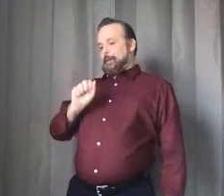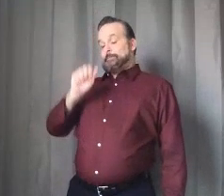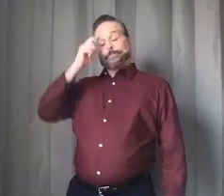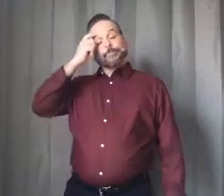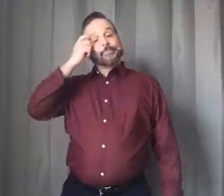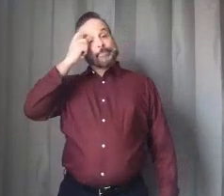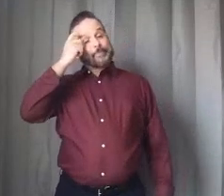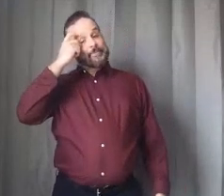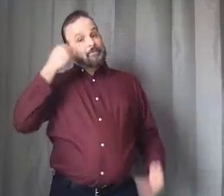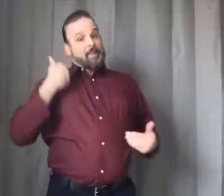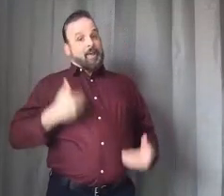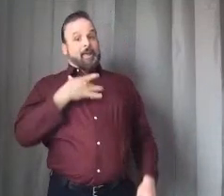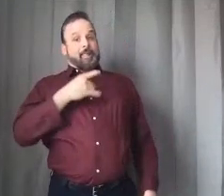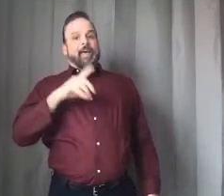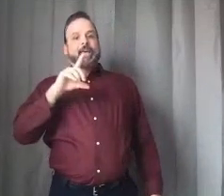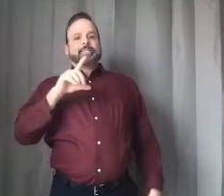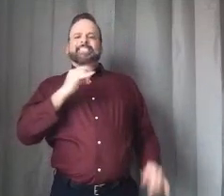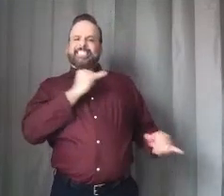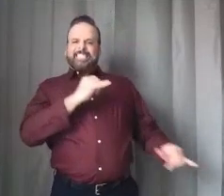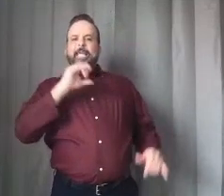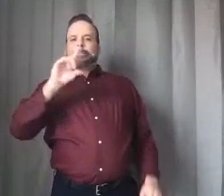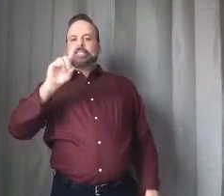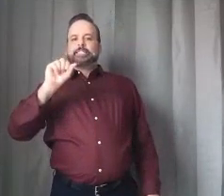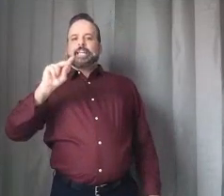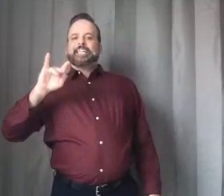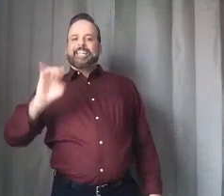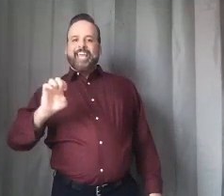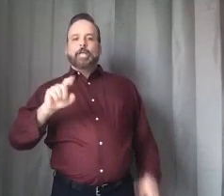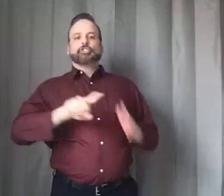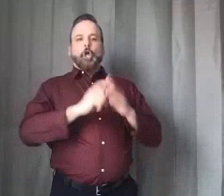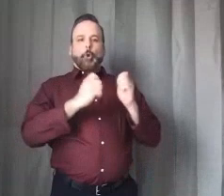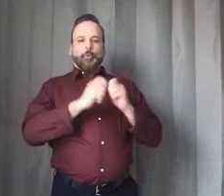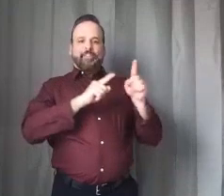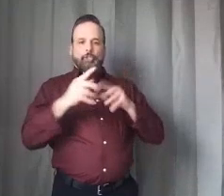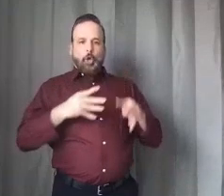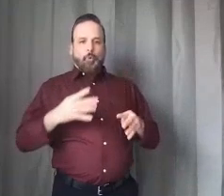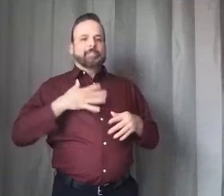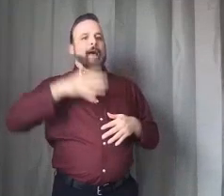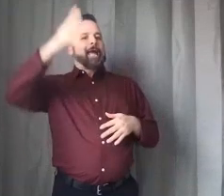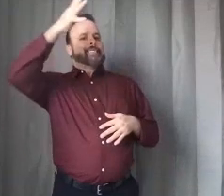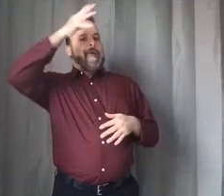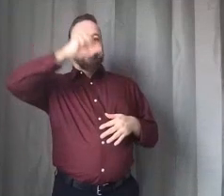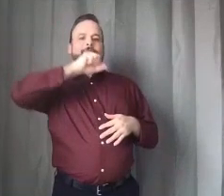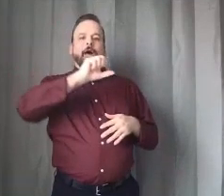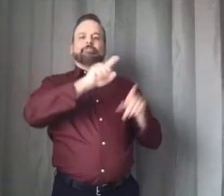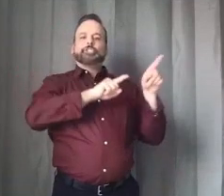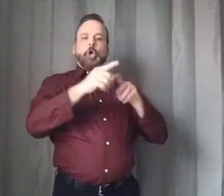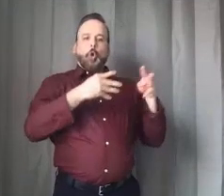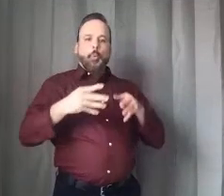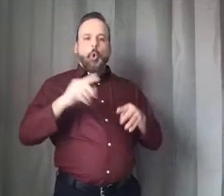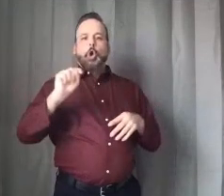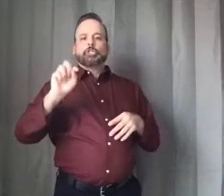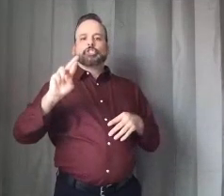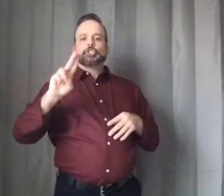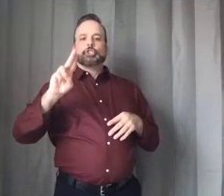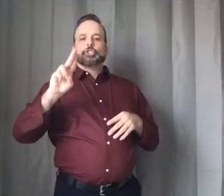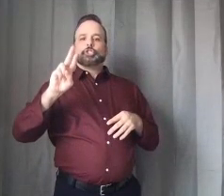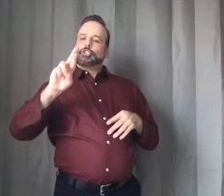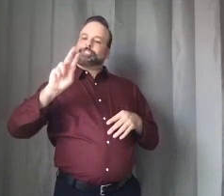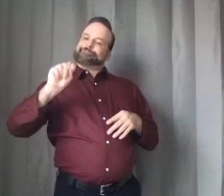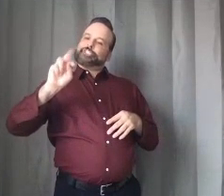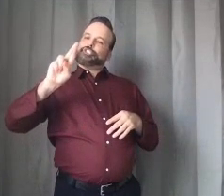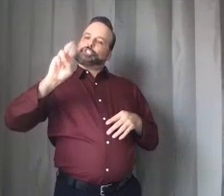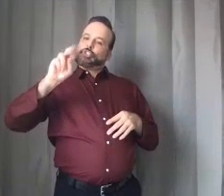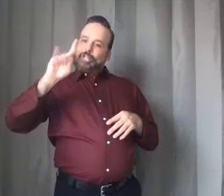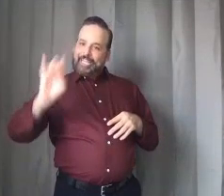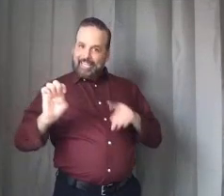I, like Danielle, I started out with Star Wars. My dad was a huge Star Wars and a huge Trekkie. And anytime we visited him, he